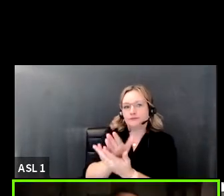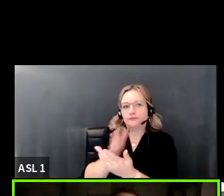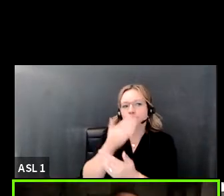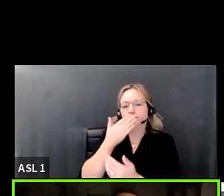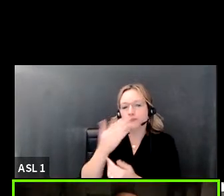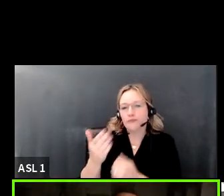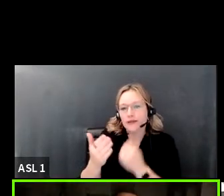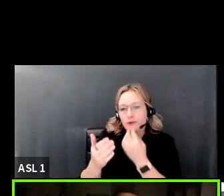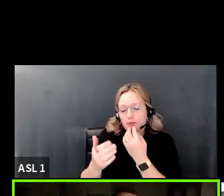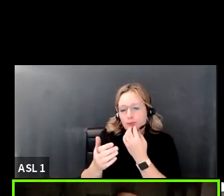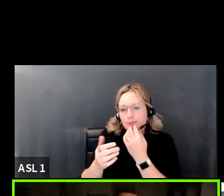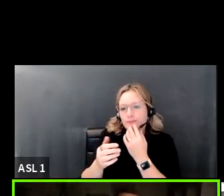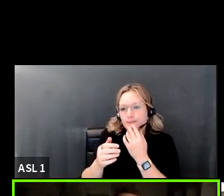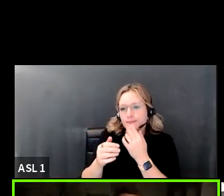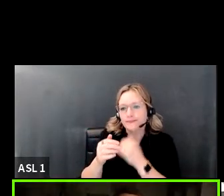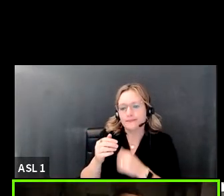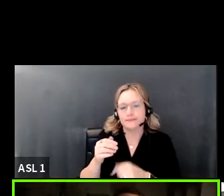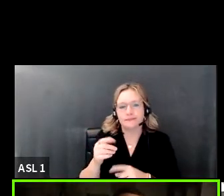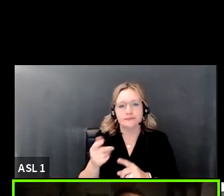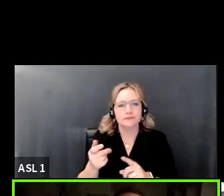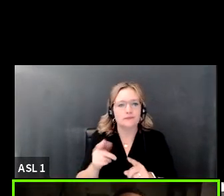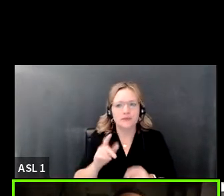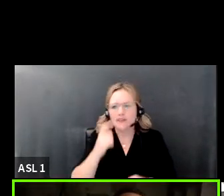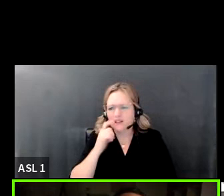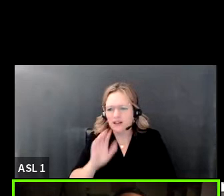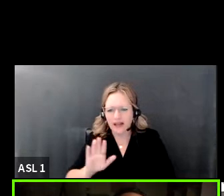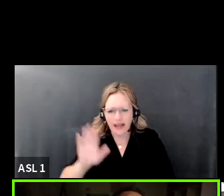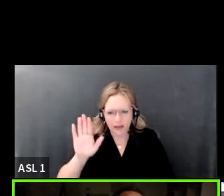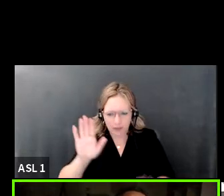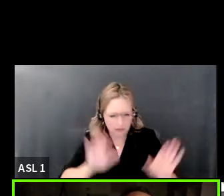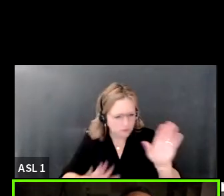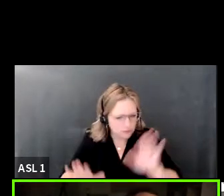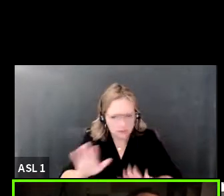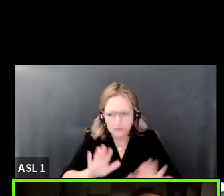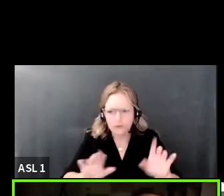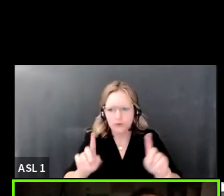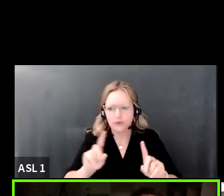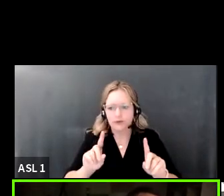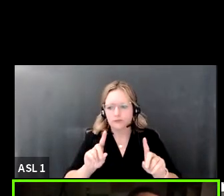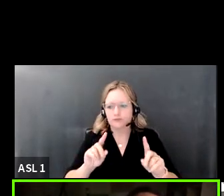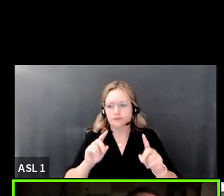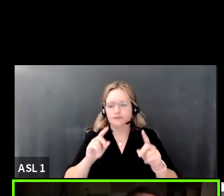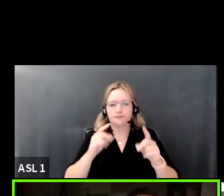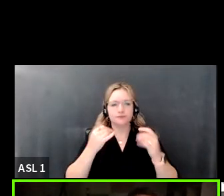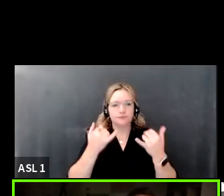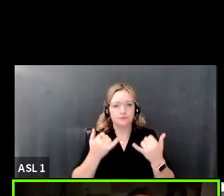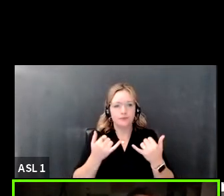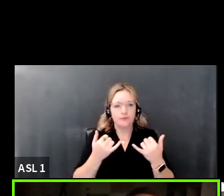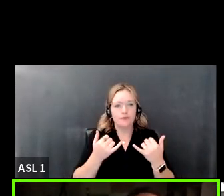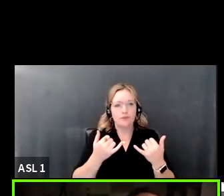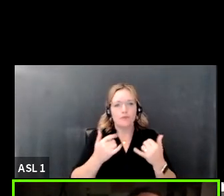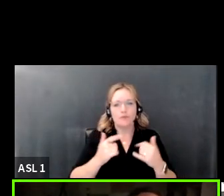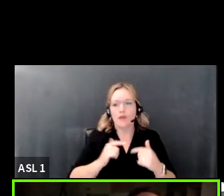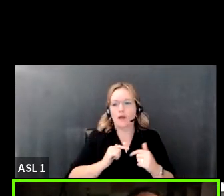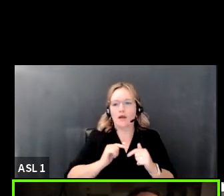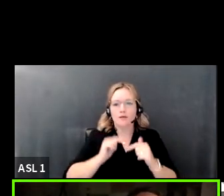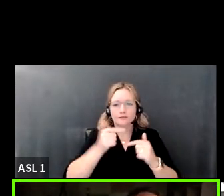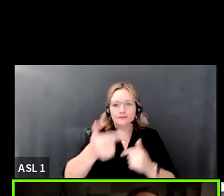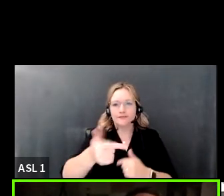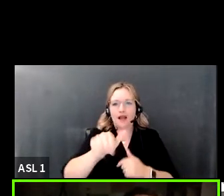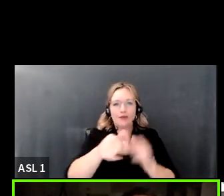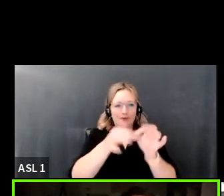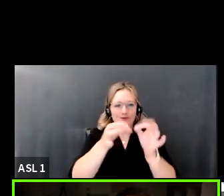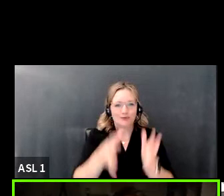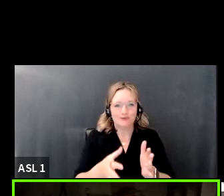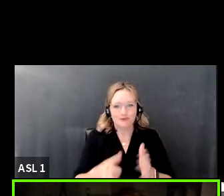um i saw a hand but i'm not sure where oh there it is the screen all switched around on me um